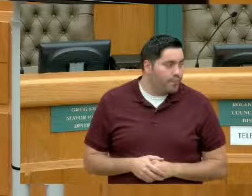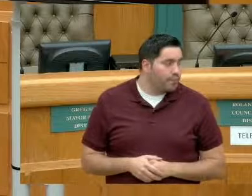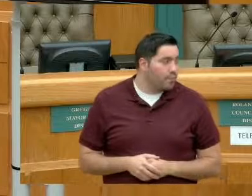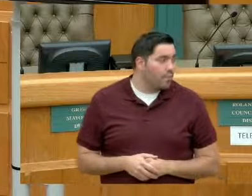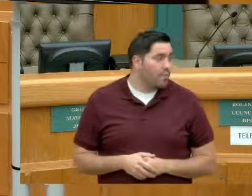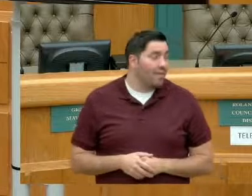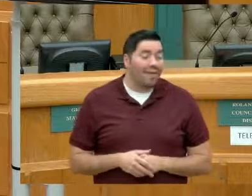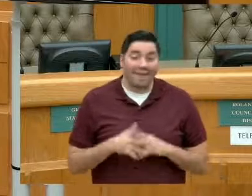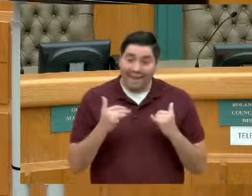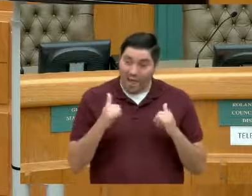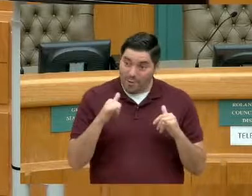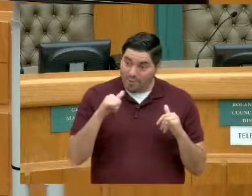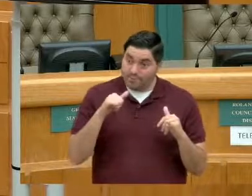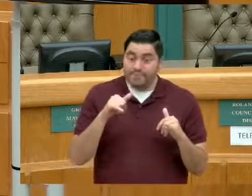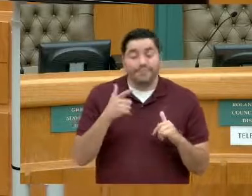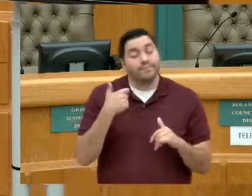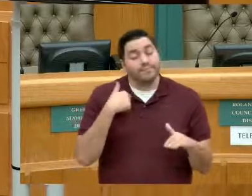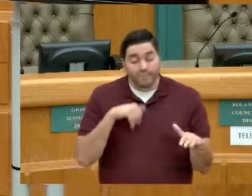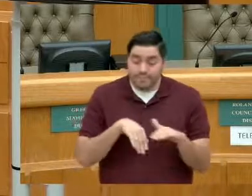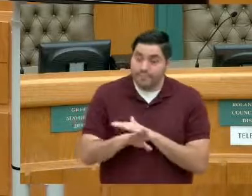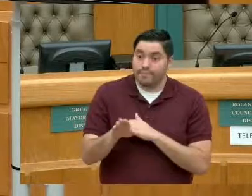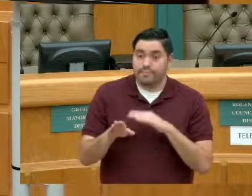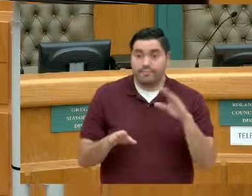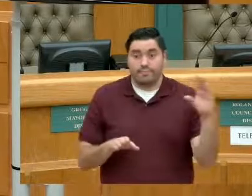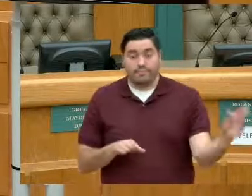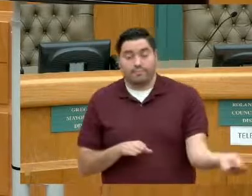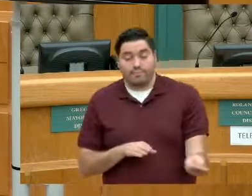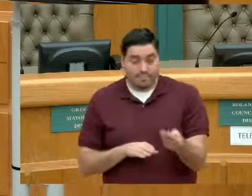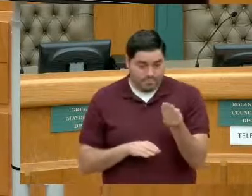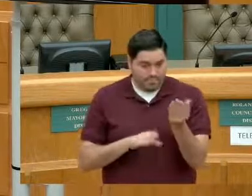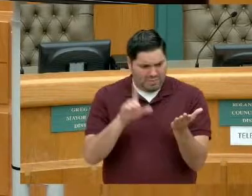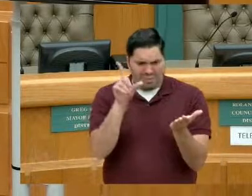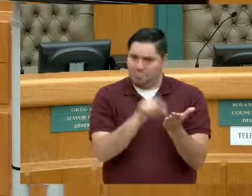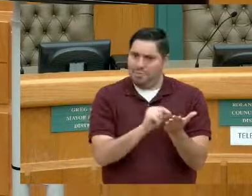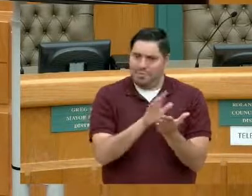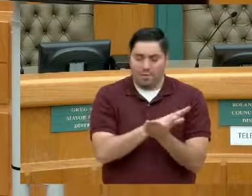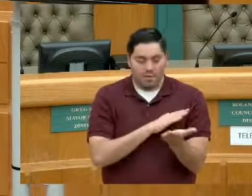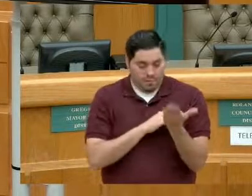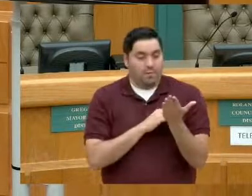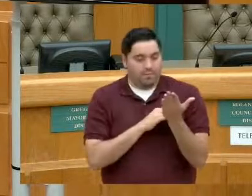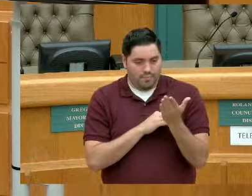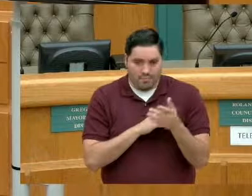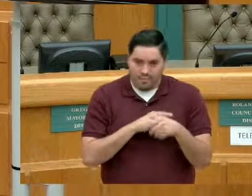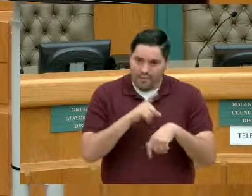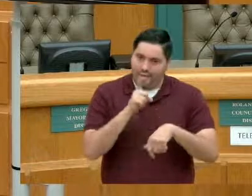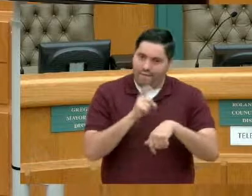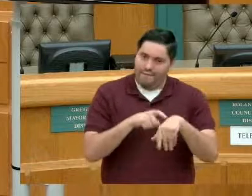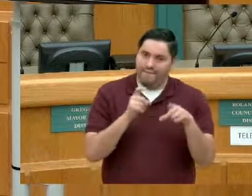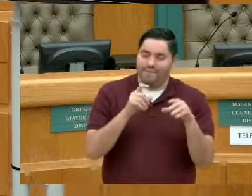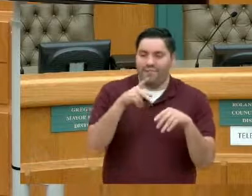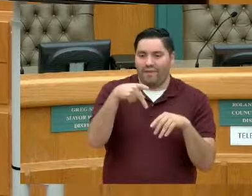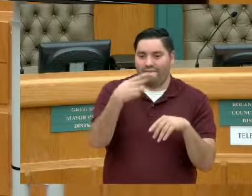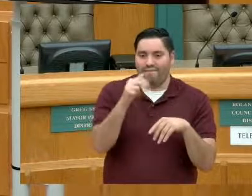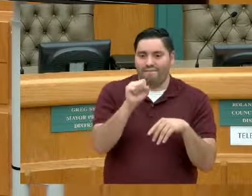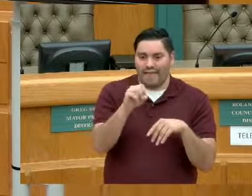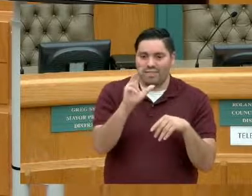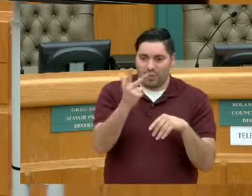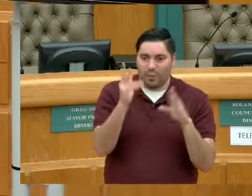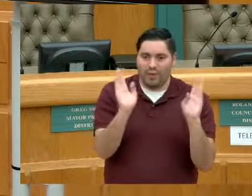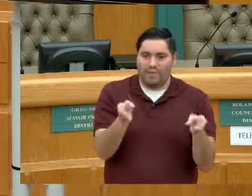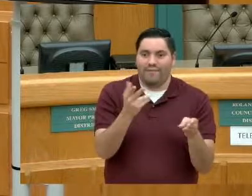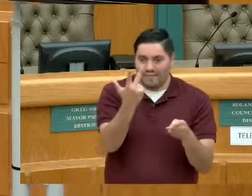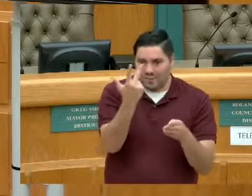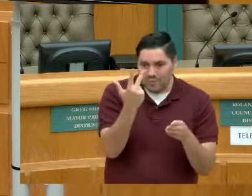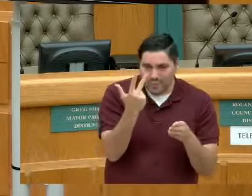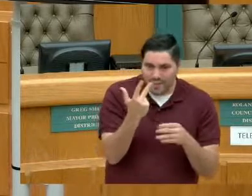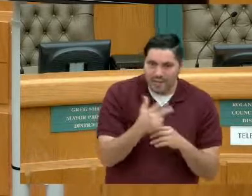I walked in this afternoon, I was handed hot off the press Governor Abbott's Phase 3 reopening orders, and I think